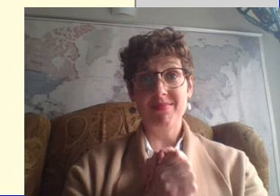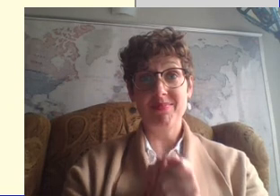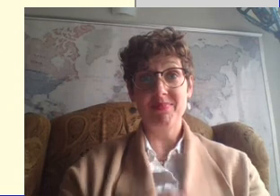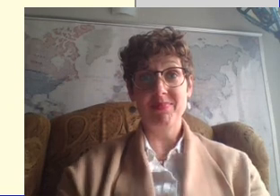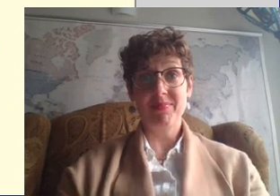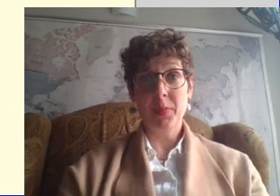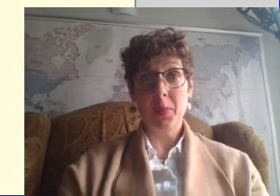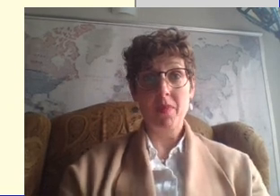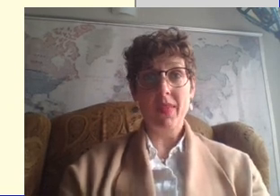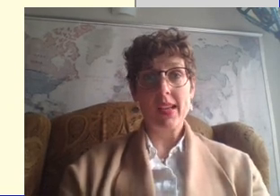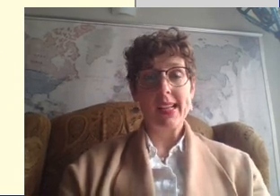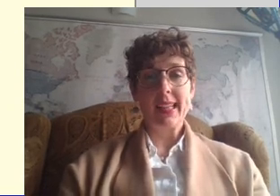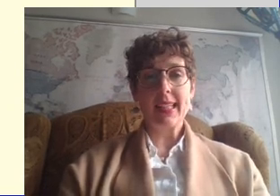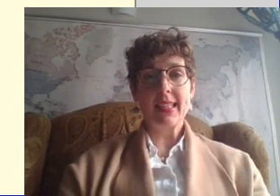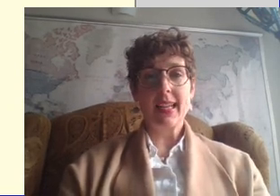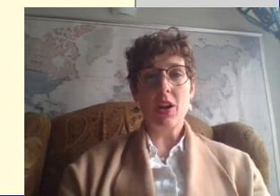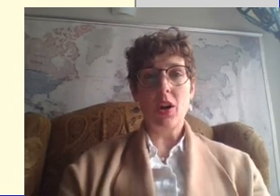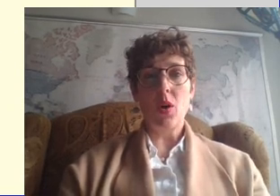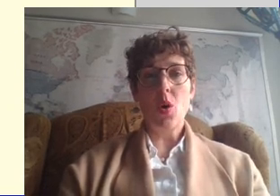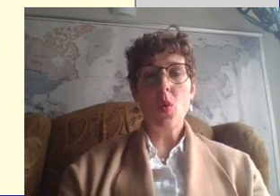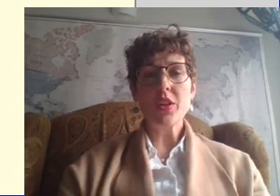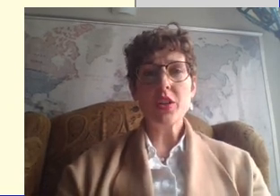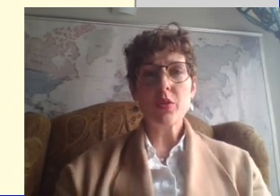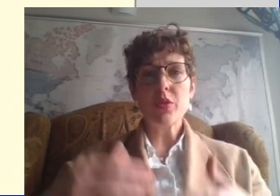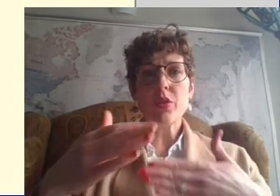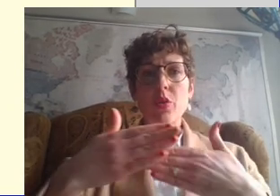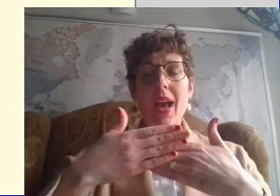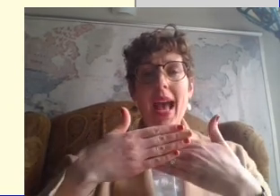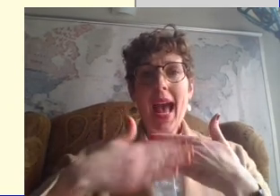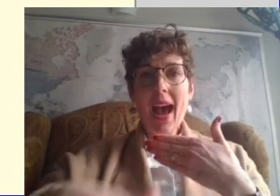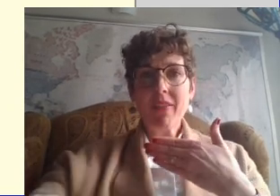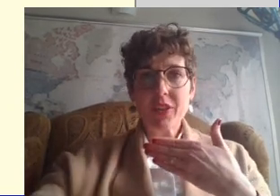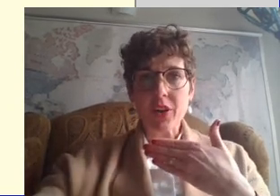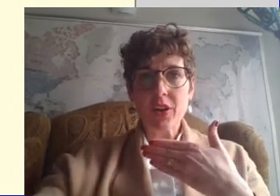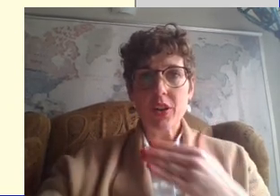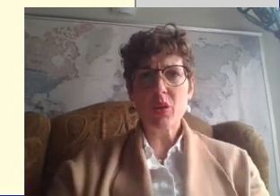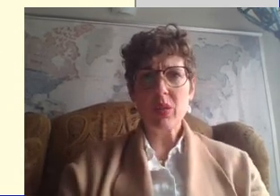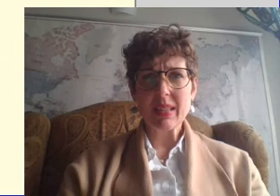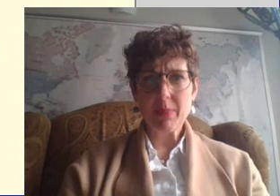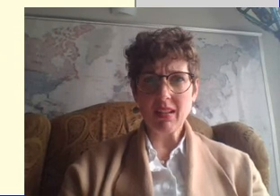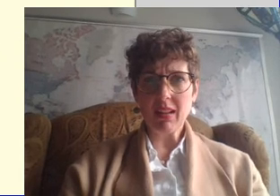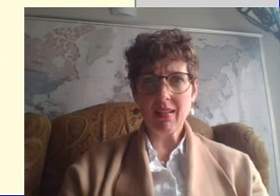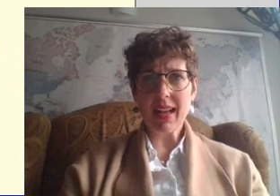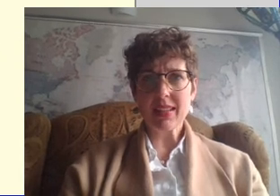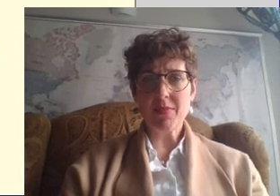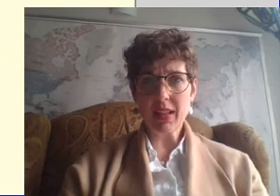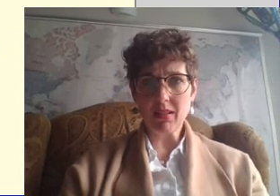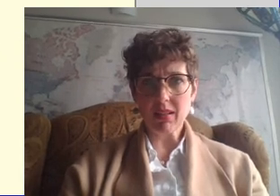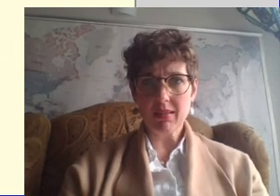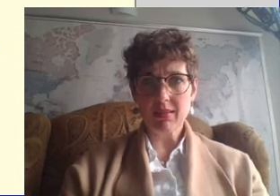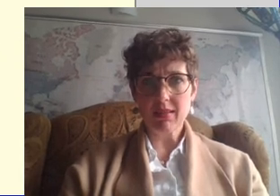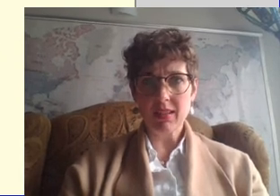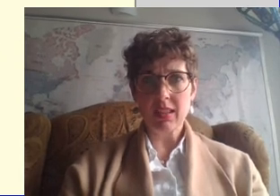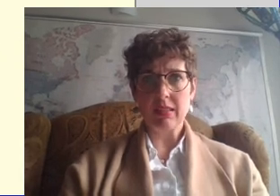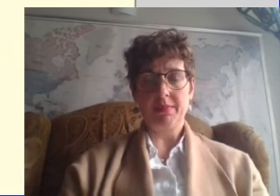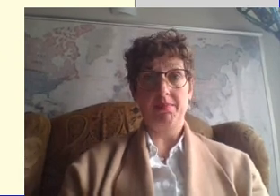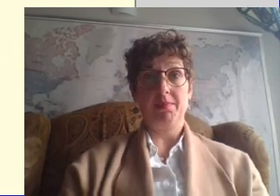day? Let's see here. What do you do after you spill a glass of